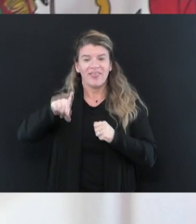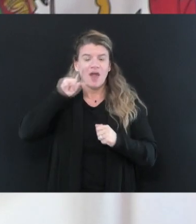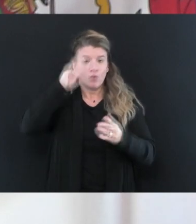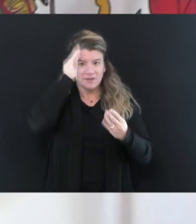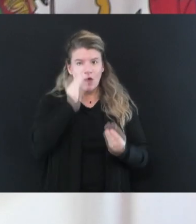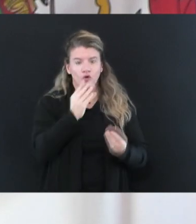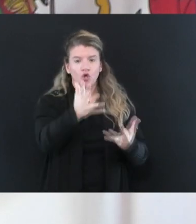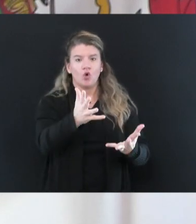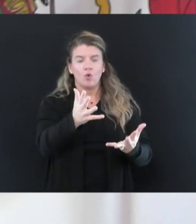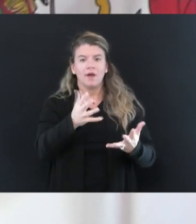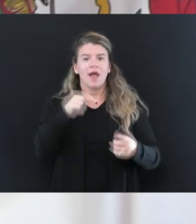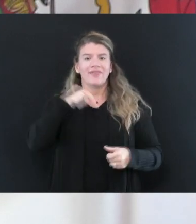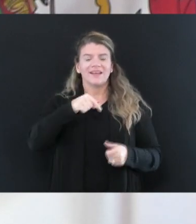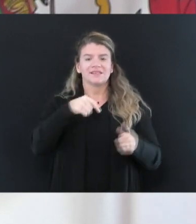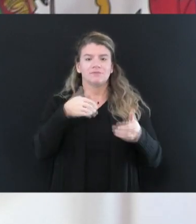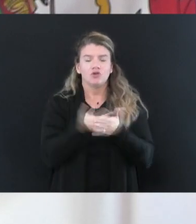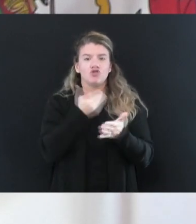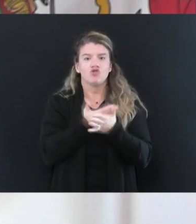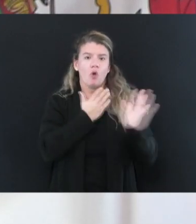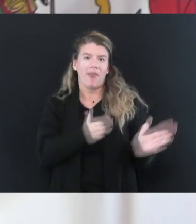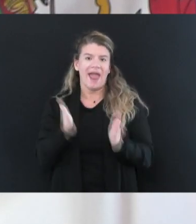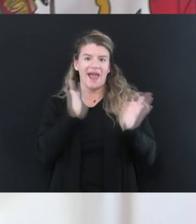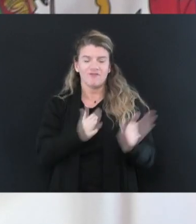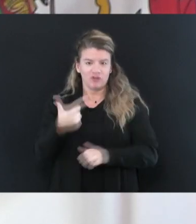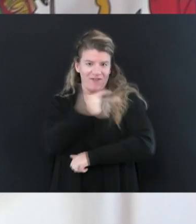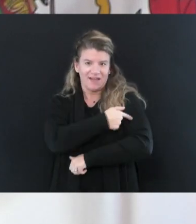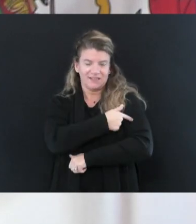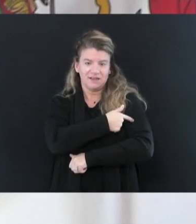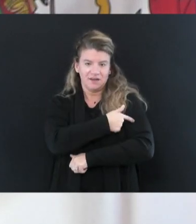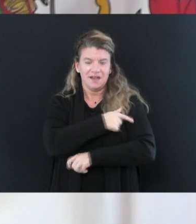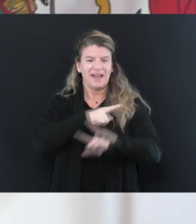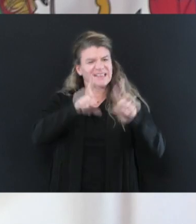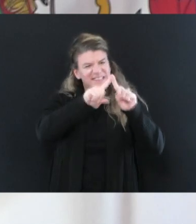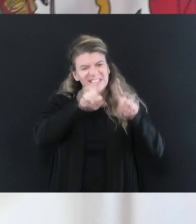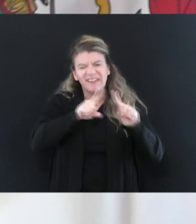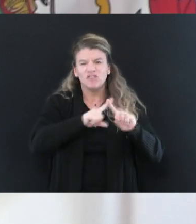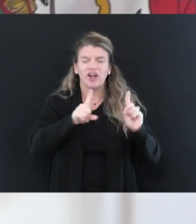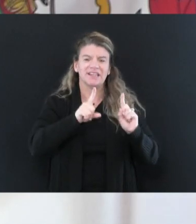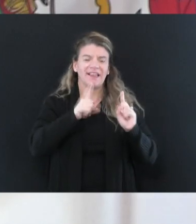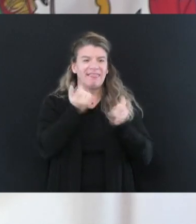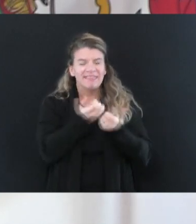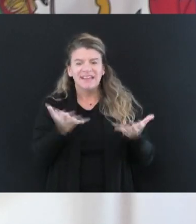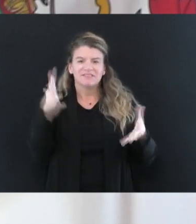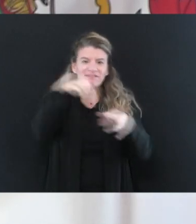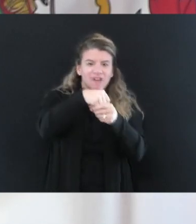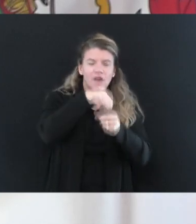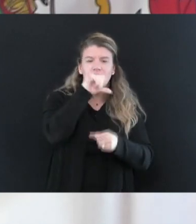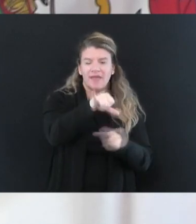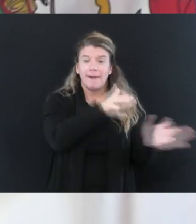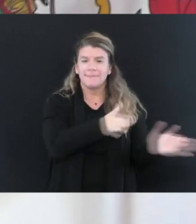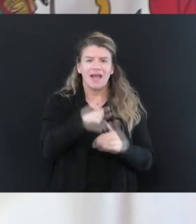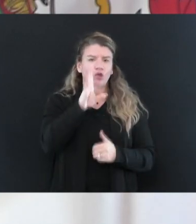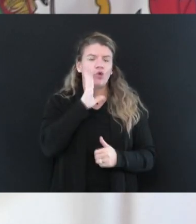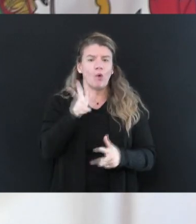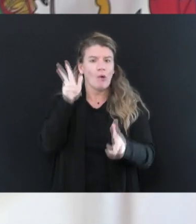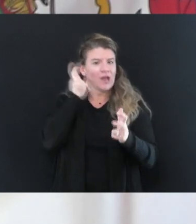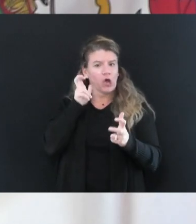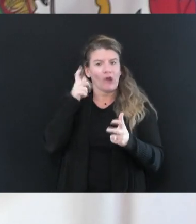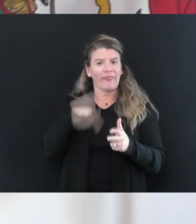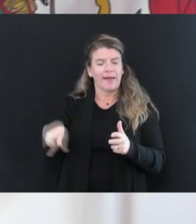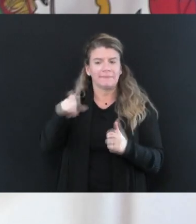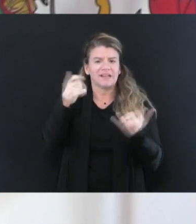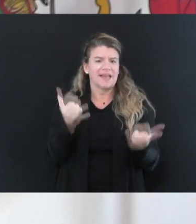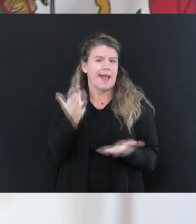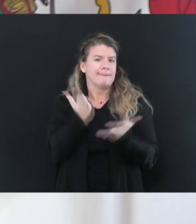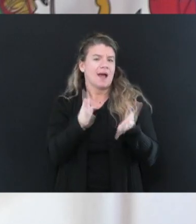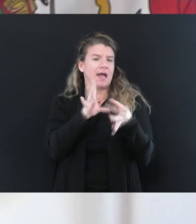ahead about this, about our vaccine plan and all the different intricacies about that and everything. And you'll hear from some of them today, I'm sure,